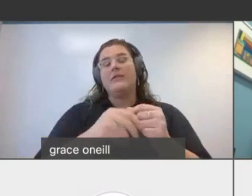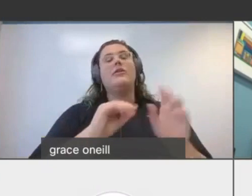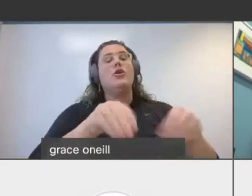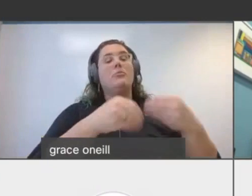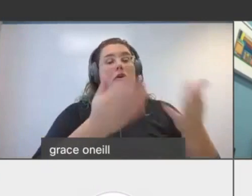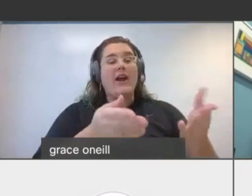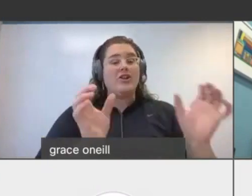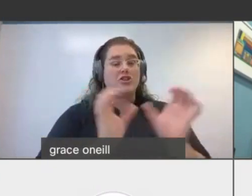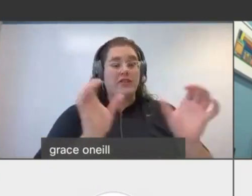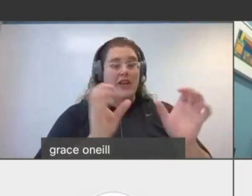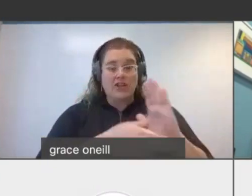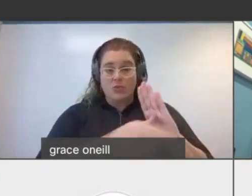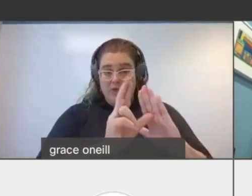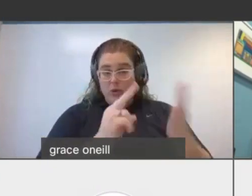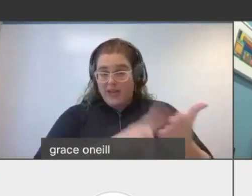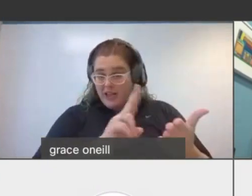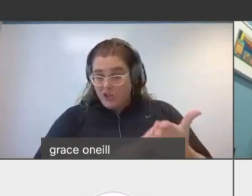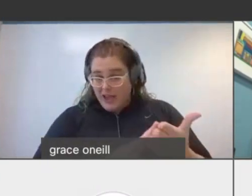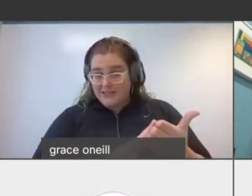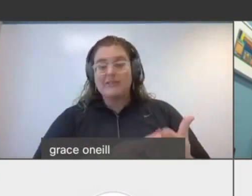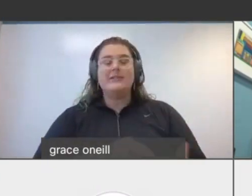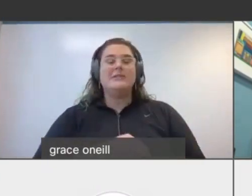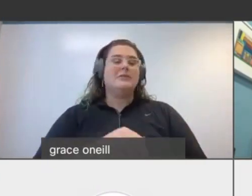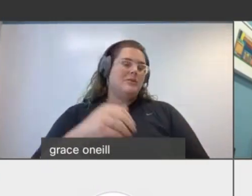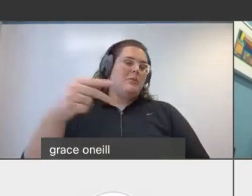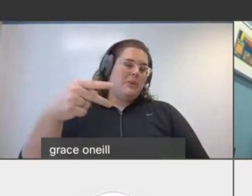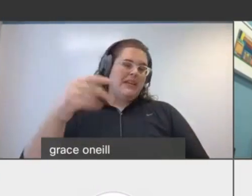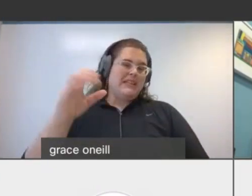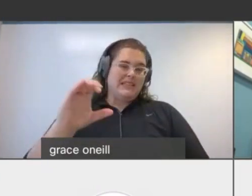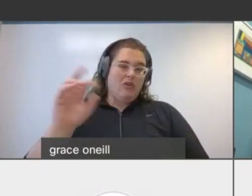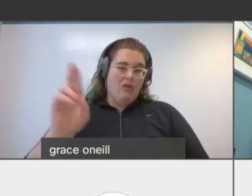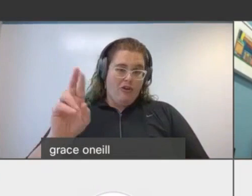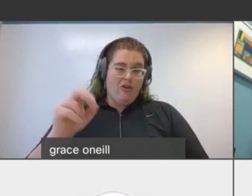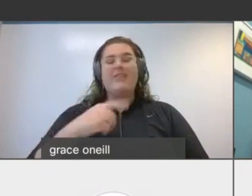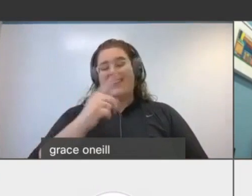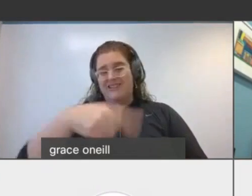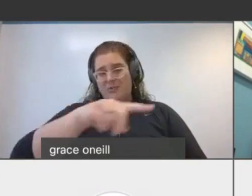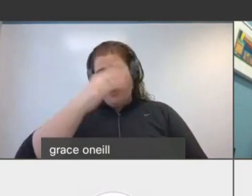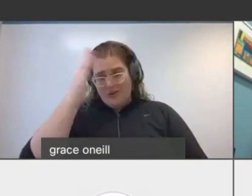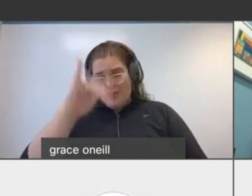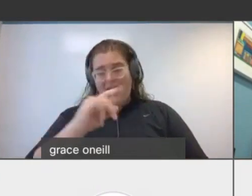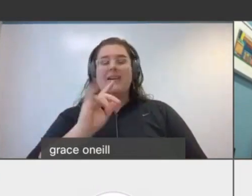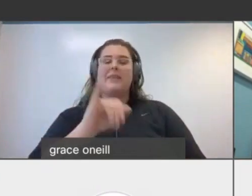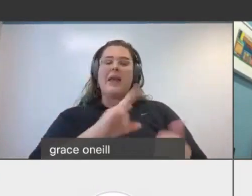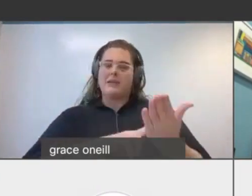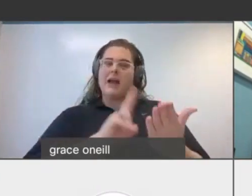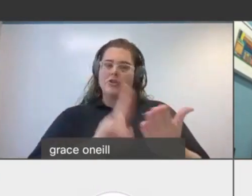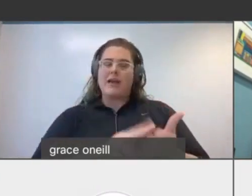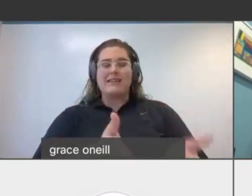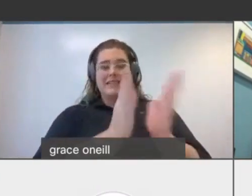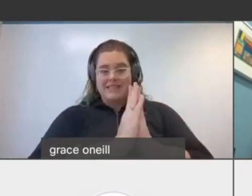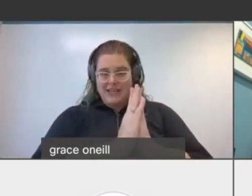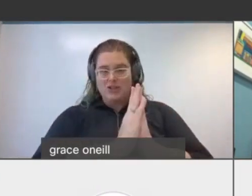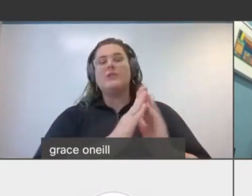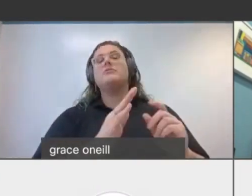review contract, as people may be aware, a solicitation was issued a number of months ago. A new